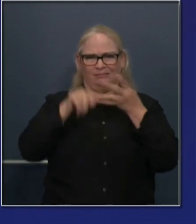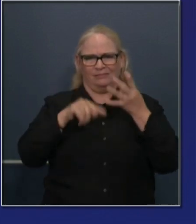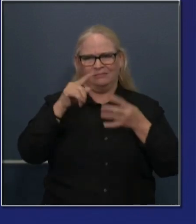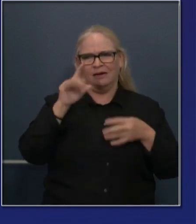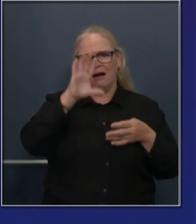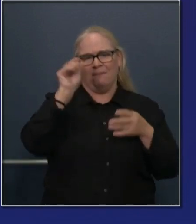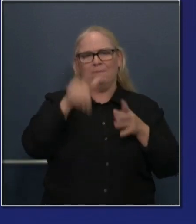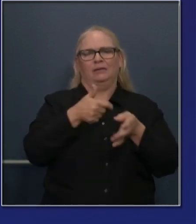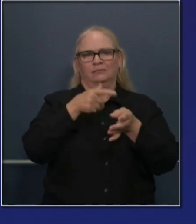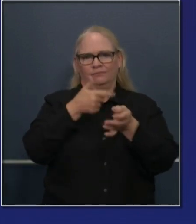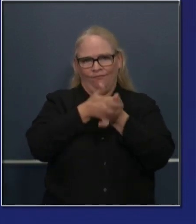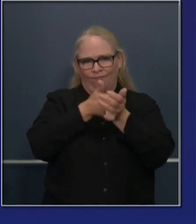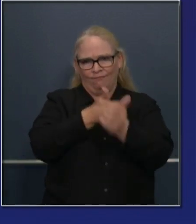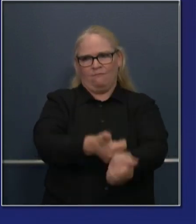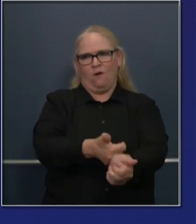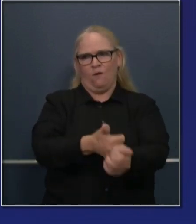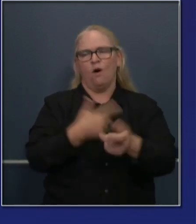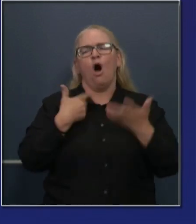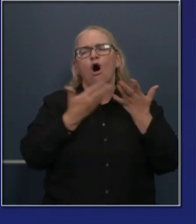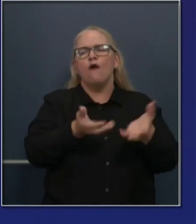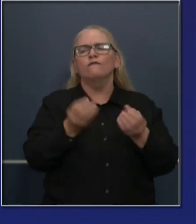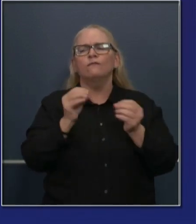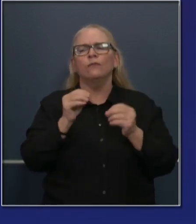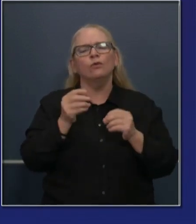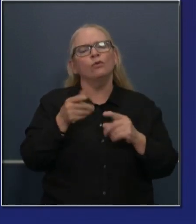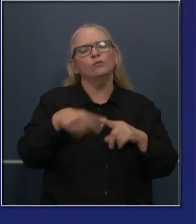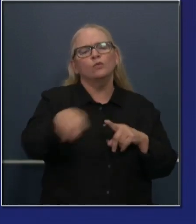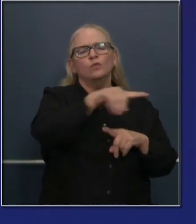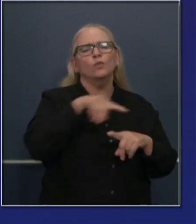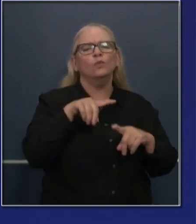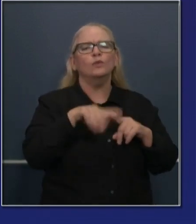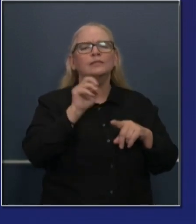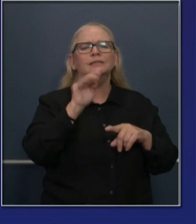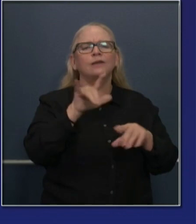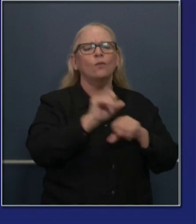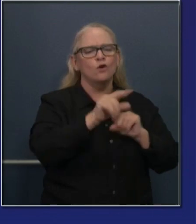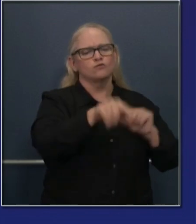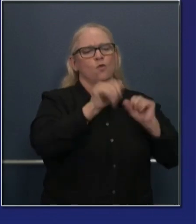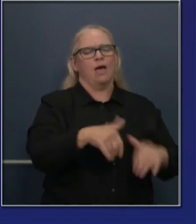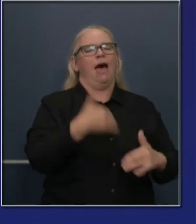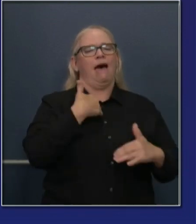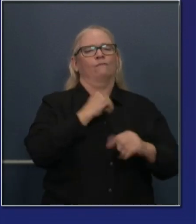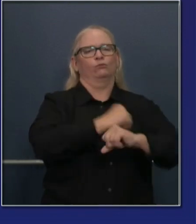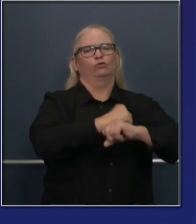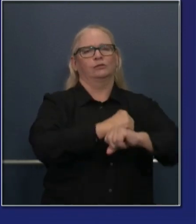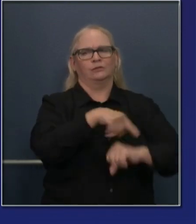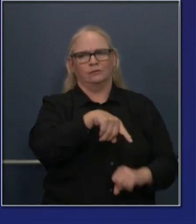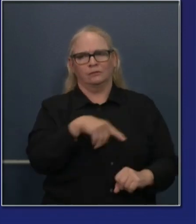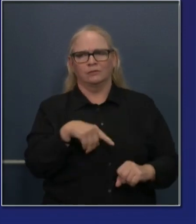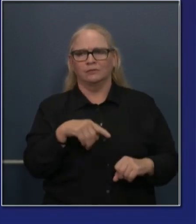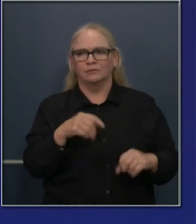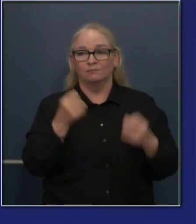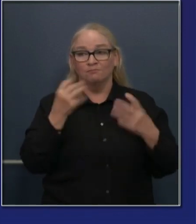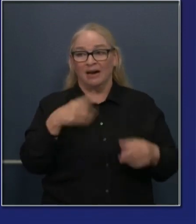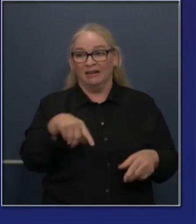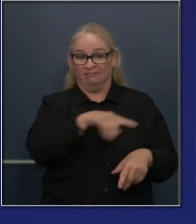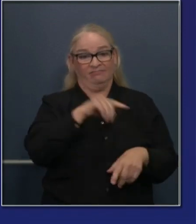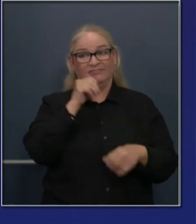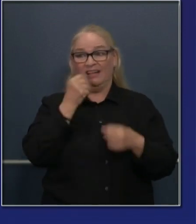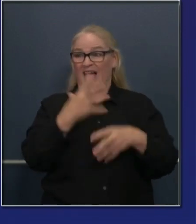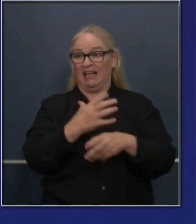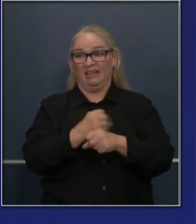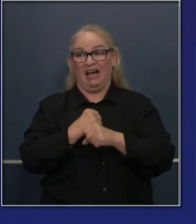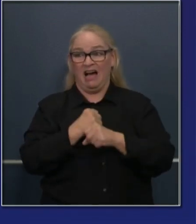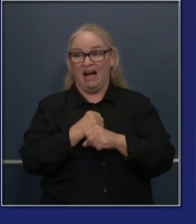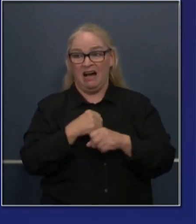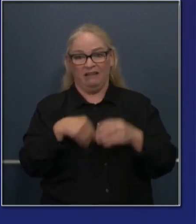as it relates to workers' comp and paid sick leave, and filling in those gaps that were not provided by the federal government. We're also going to be a little more